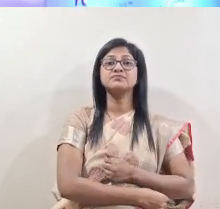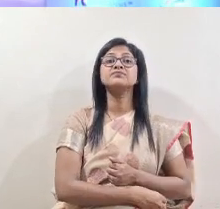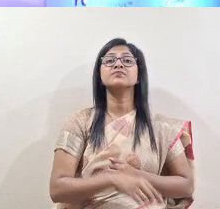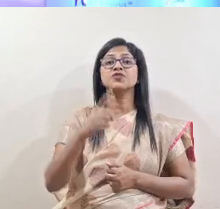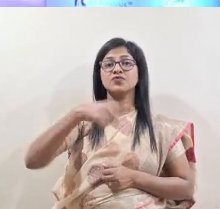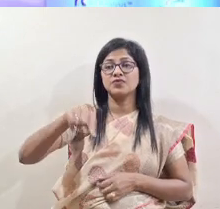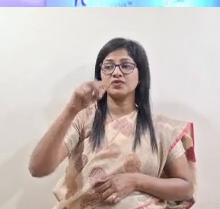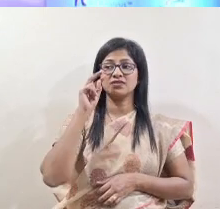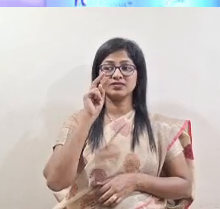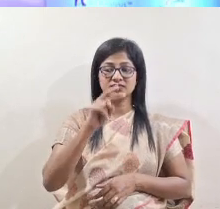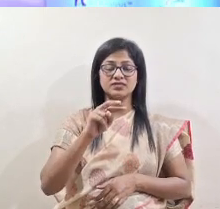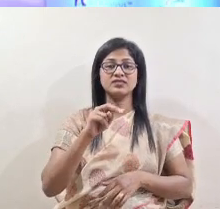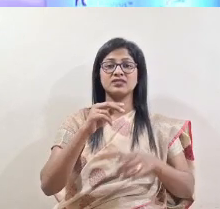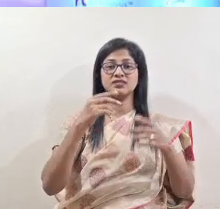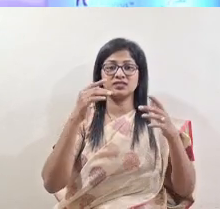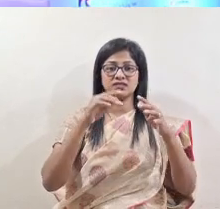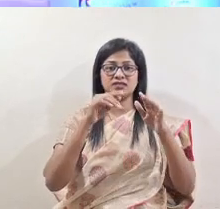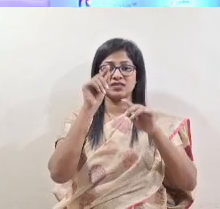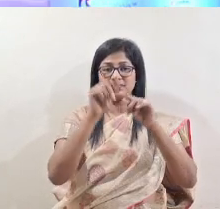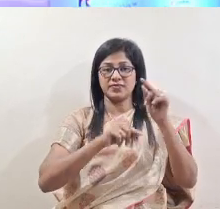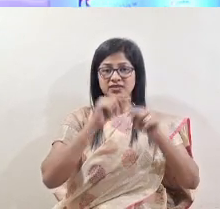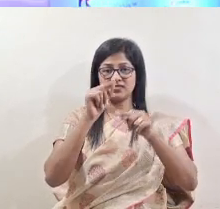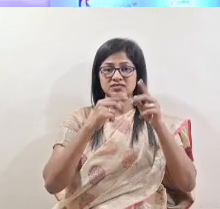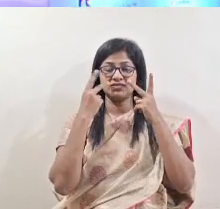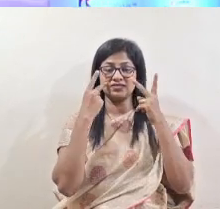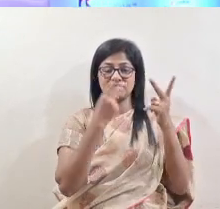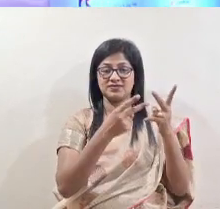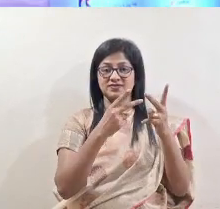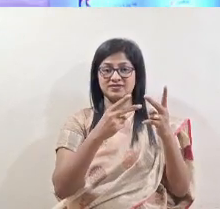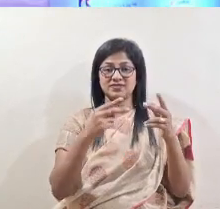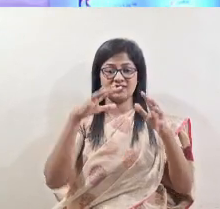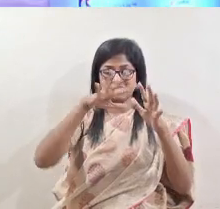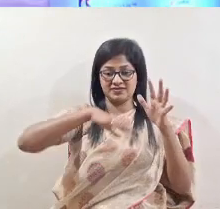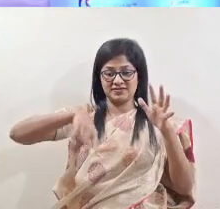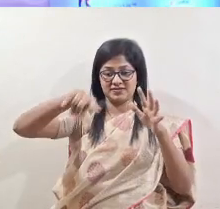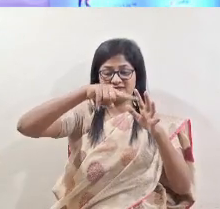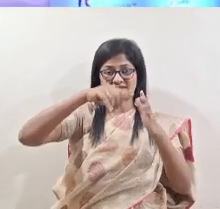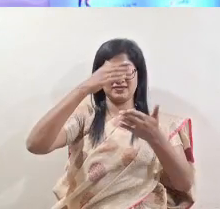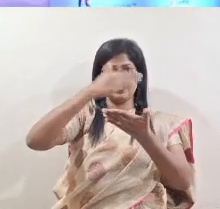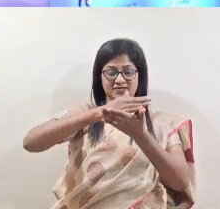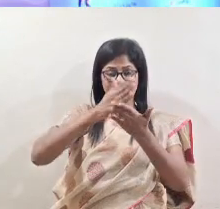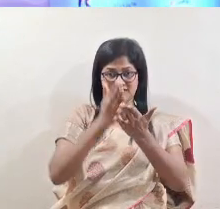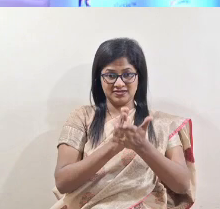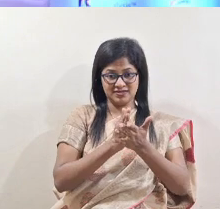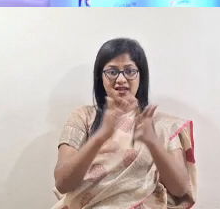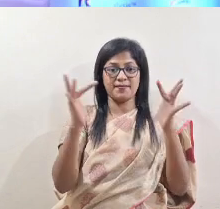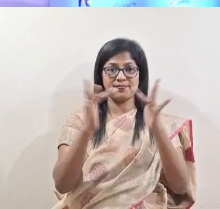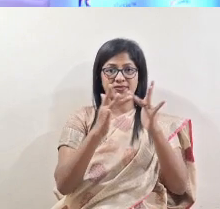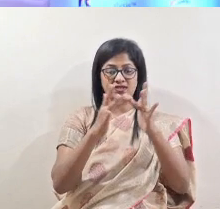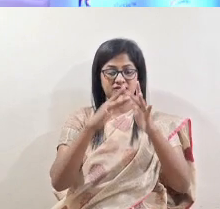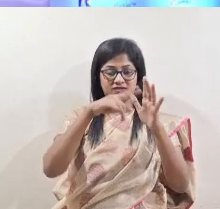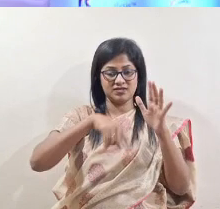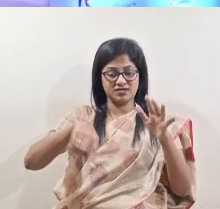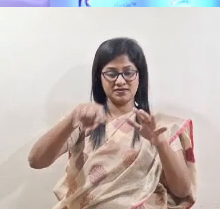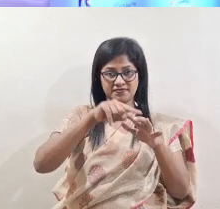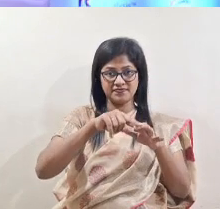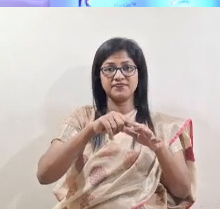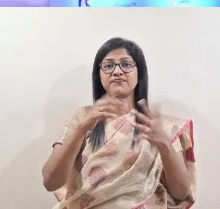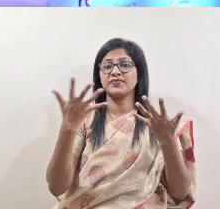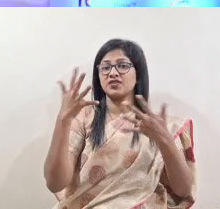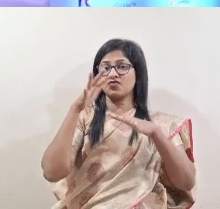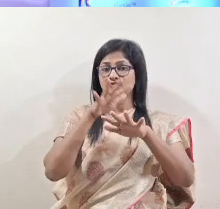So you can see on the screen the crash percentage at intersection and mid block section, and